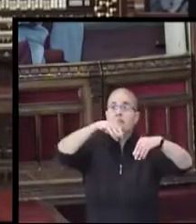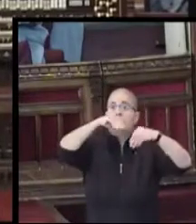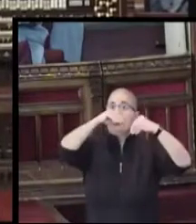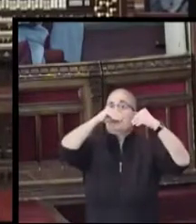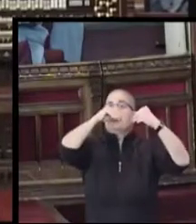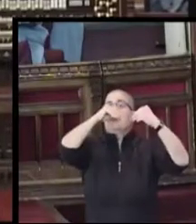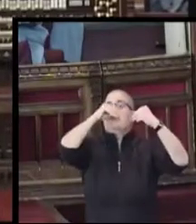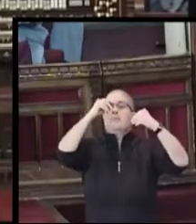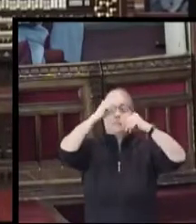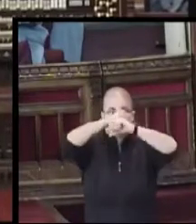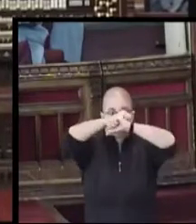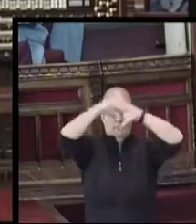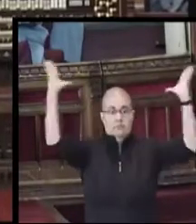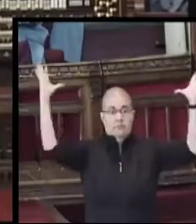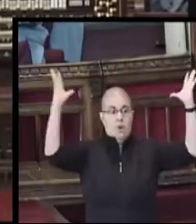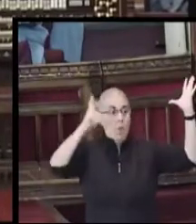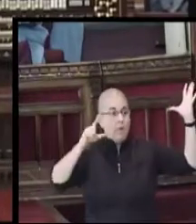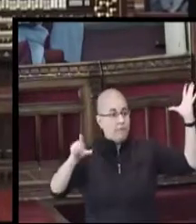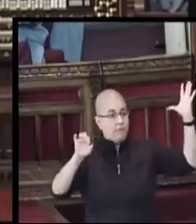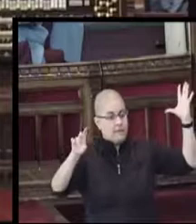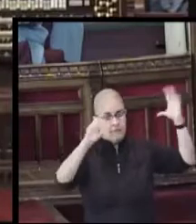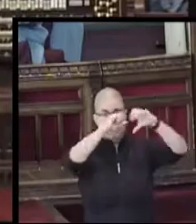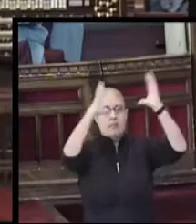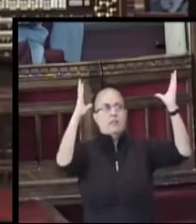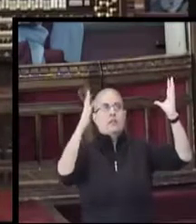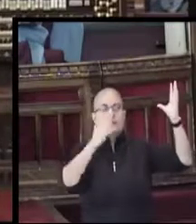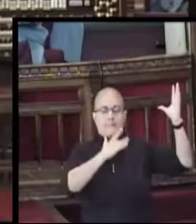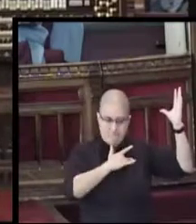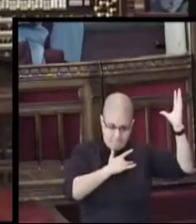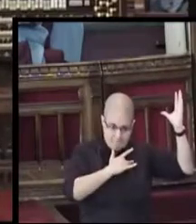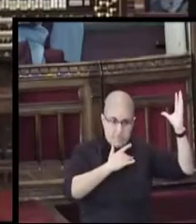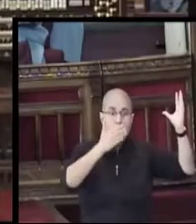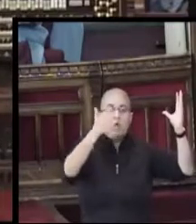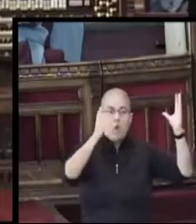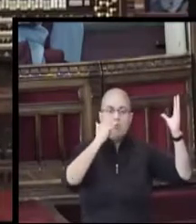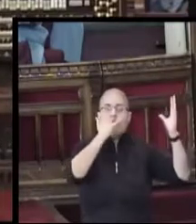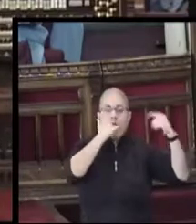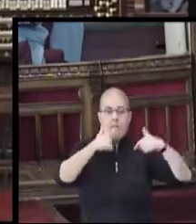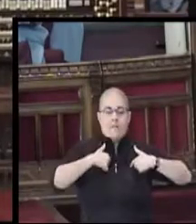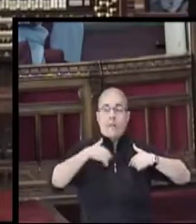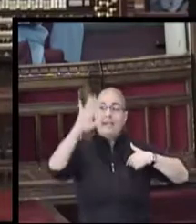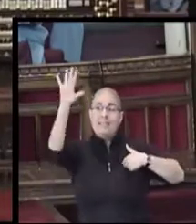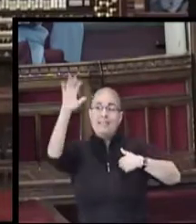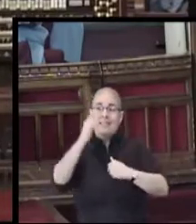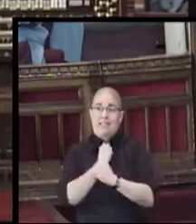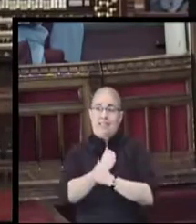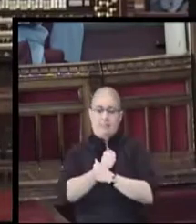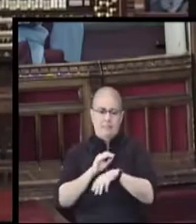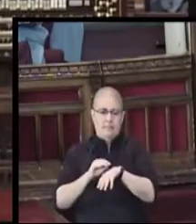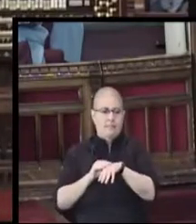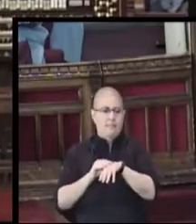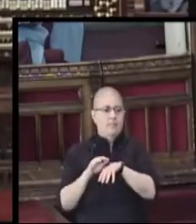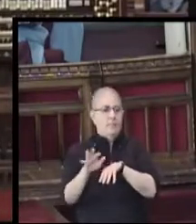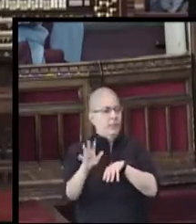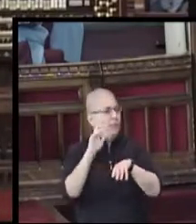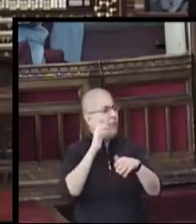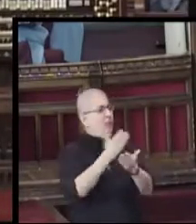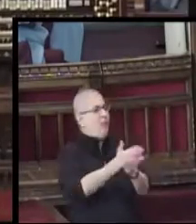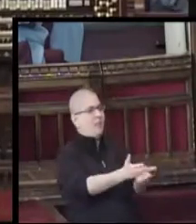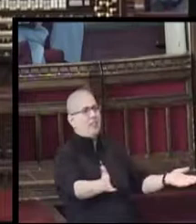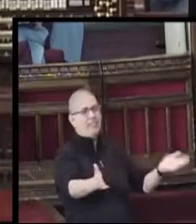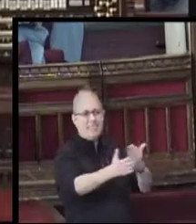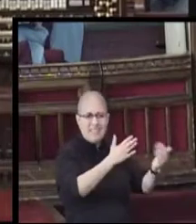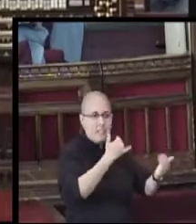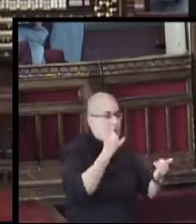he was sadly wrong about God all along, and that God's love is for all of us